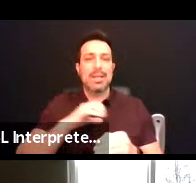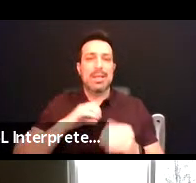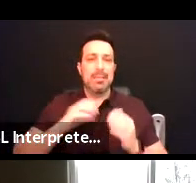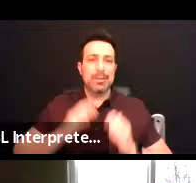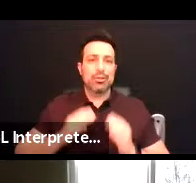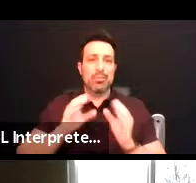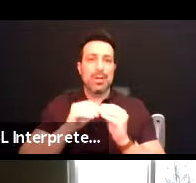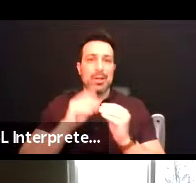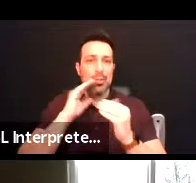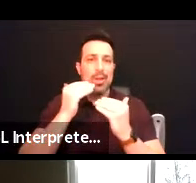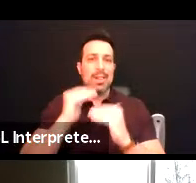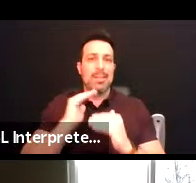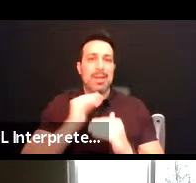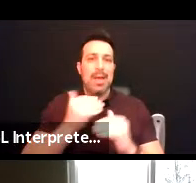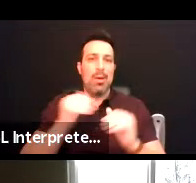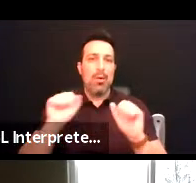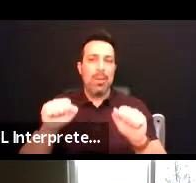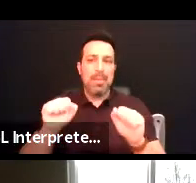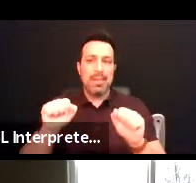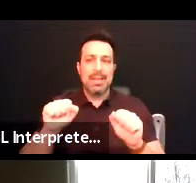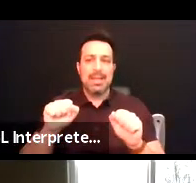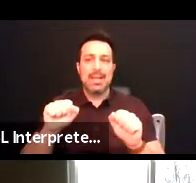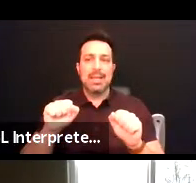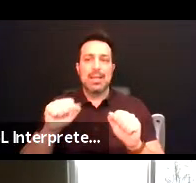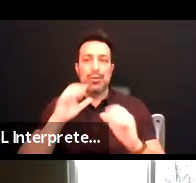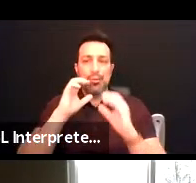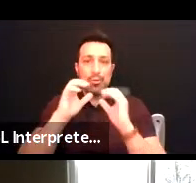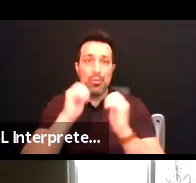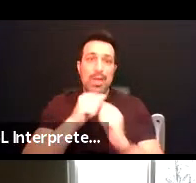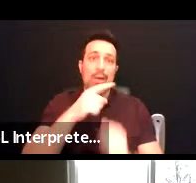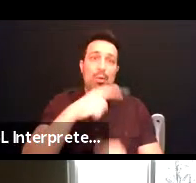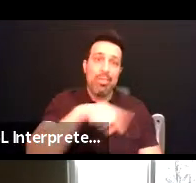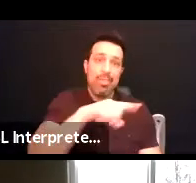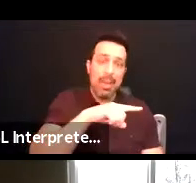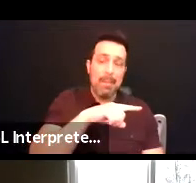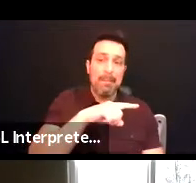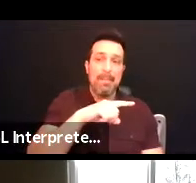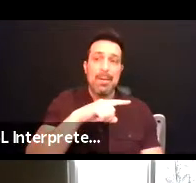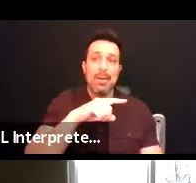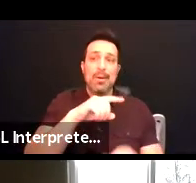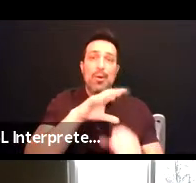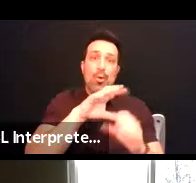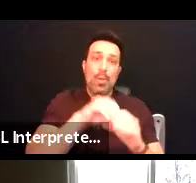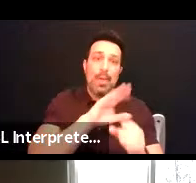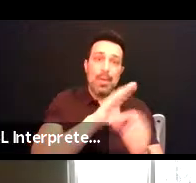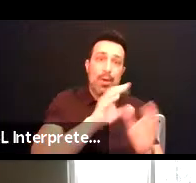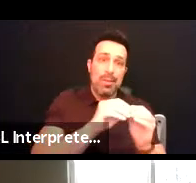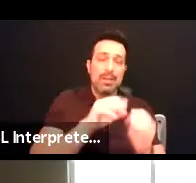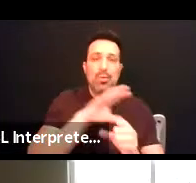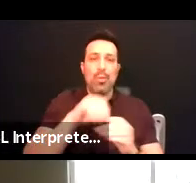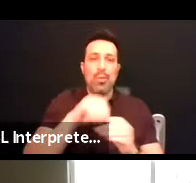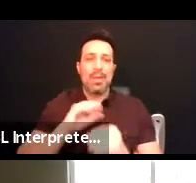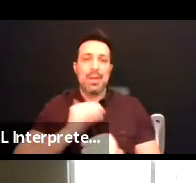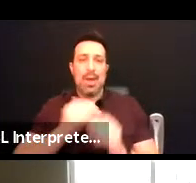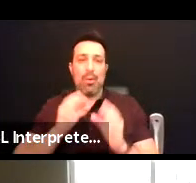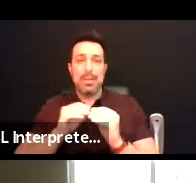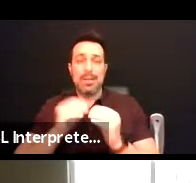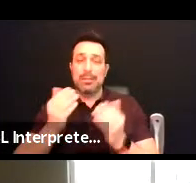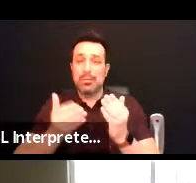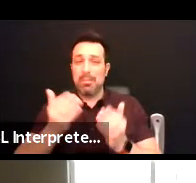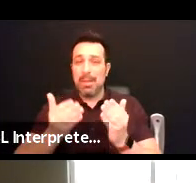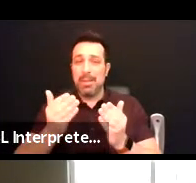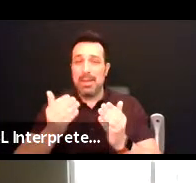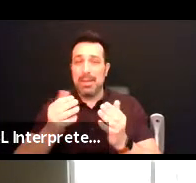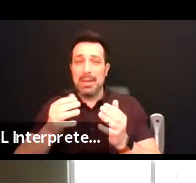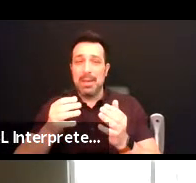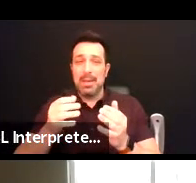will limit our ability to like communicate with them within their meetings or within our meetings. So we might want to bump